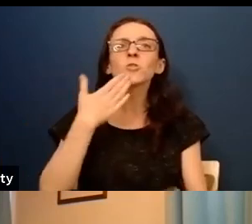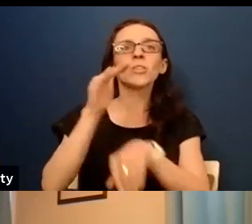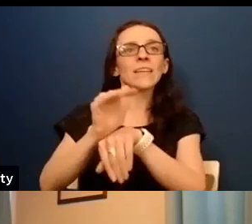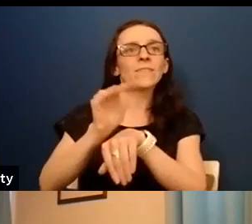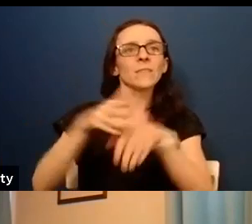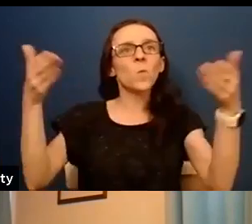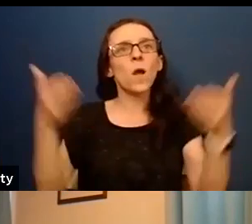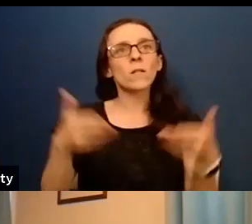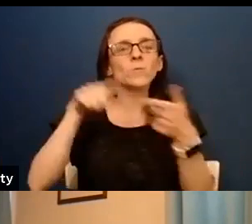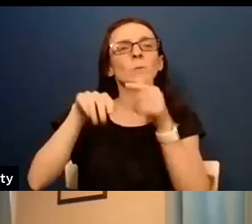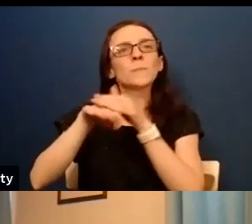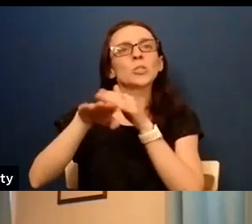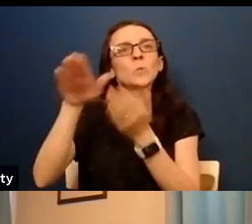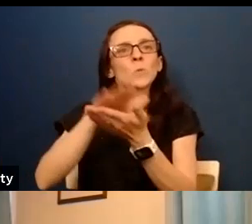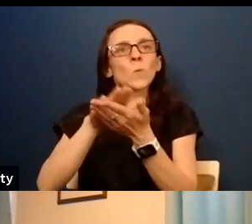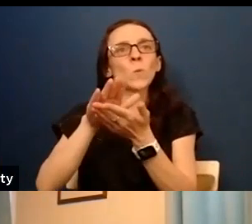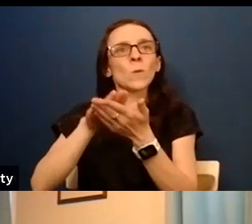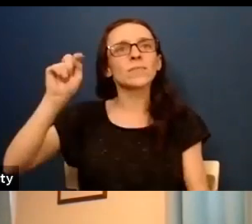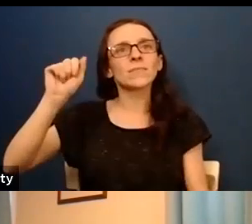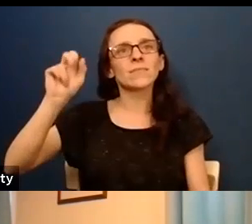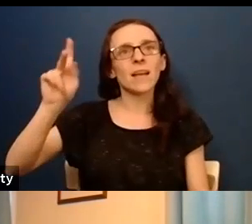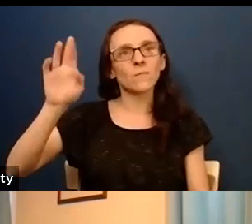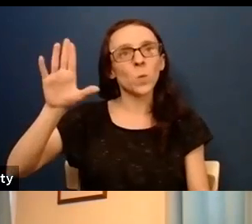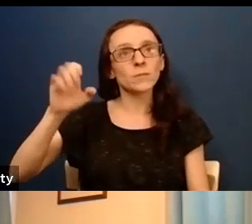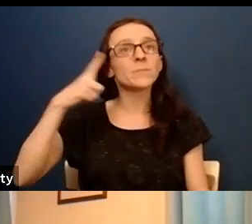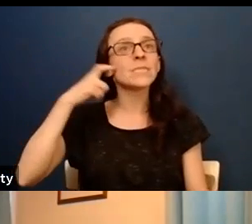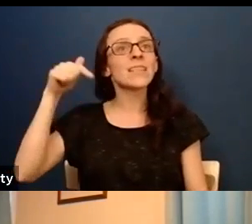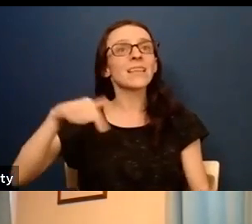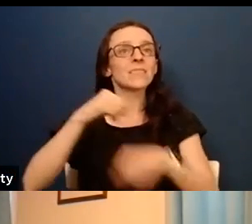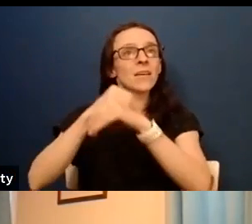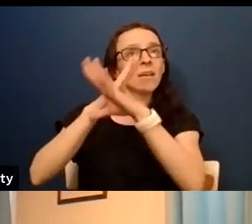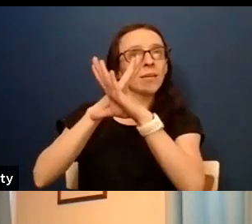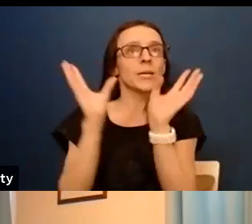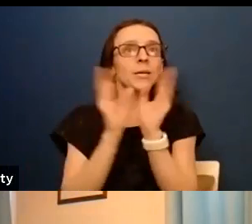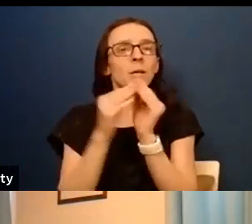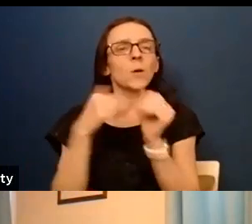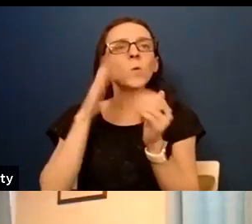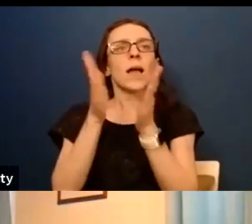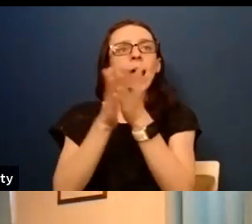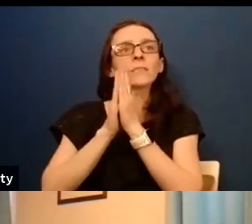Force. Because this is a remote session, I will ask Ms. Harvex to call the roll.